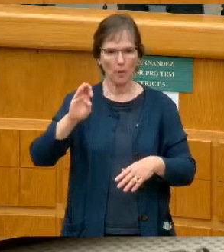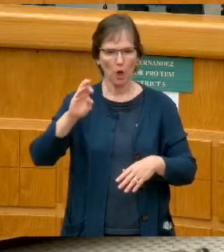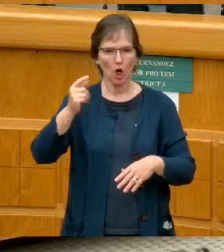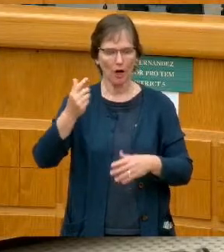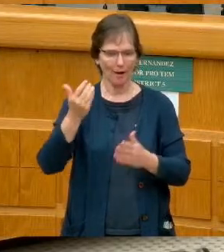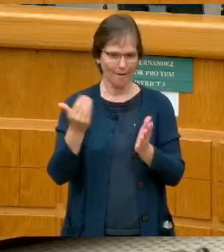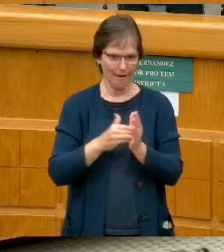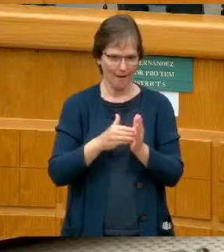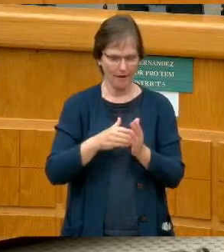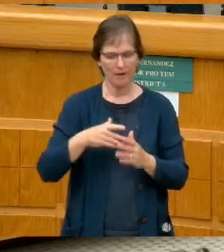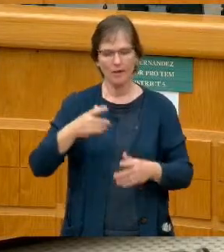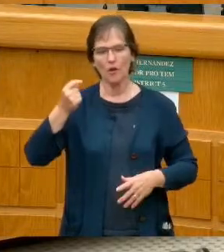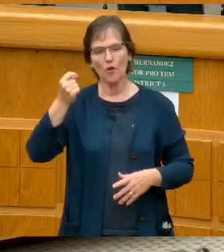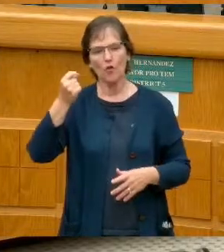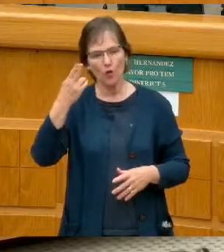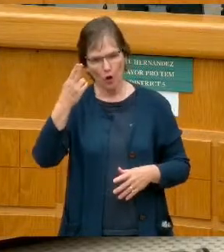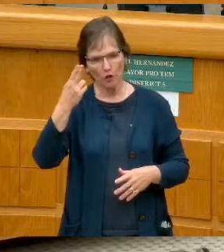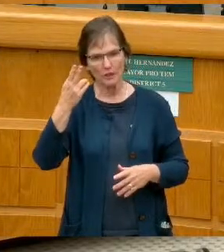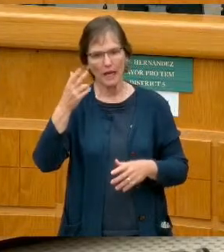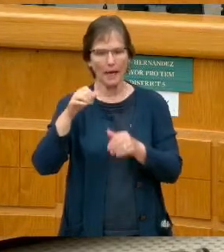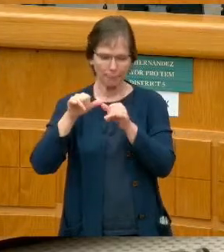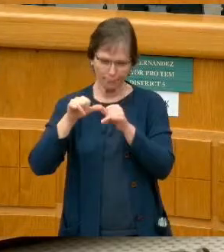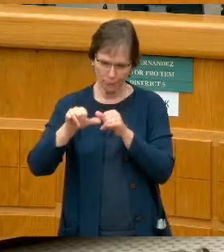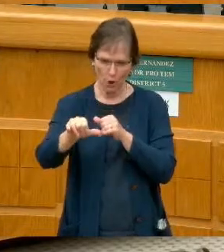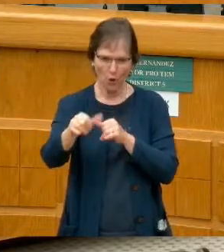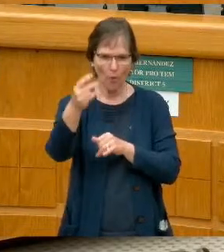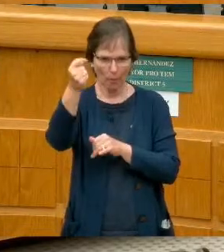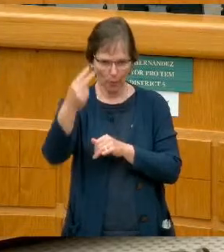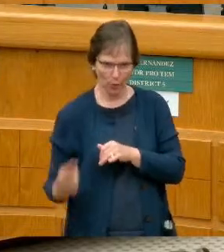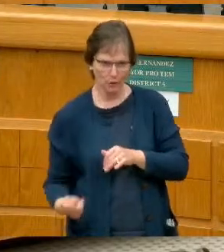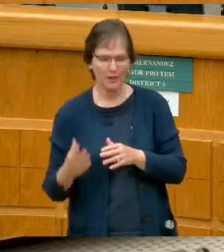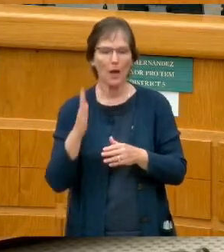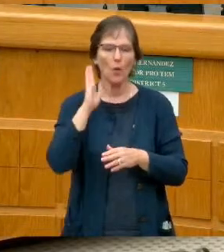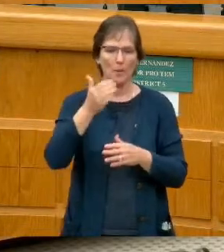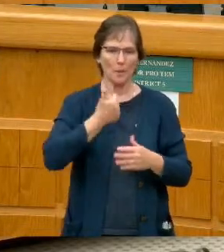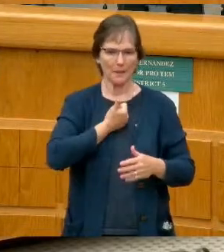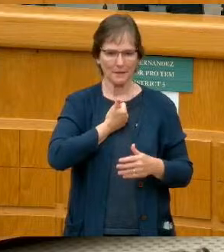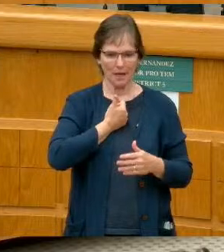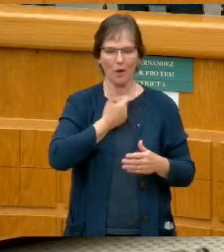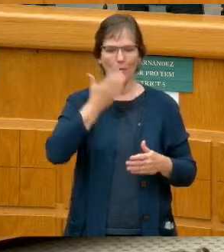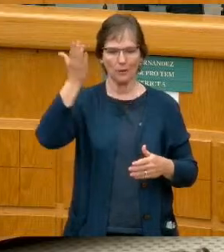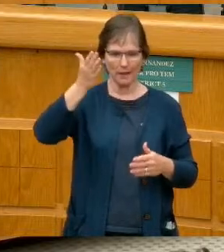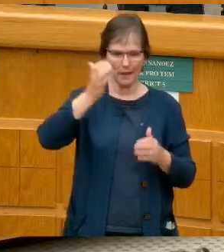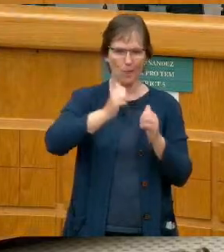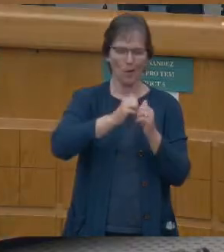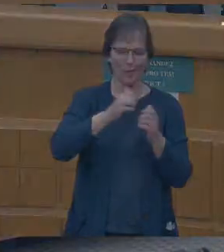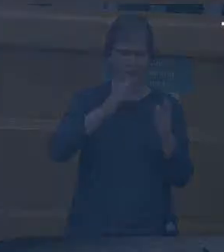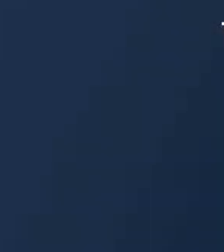Annette, myself, and the judge, and whoever else. So thank you very much. Stay safe.